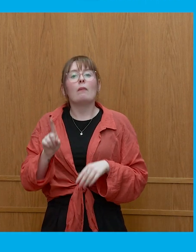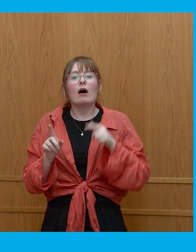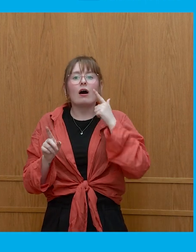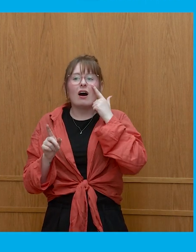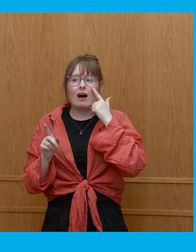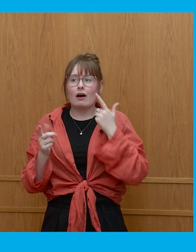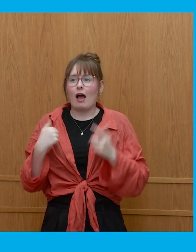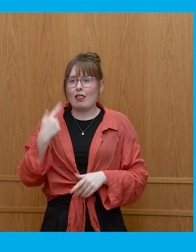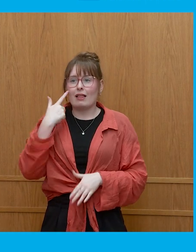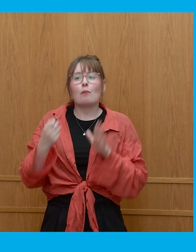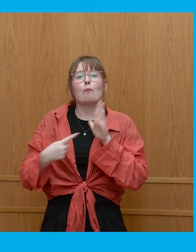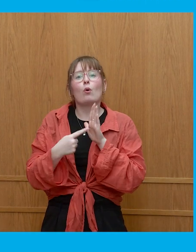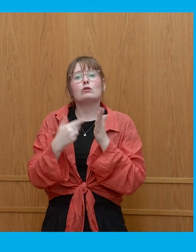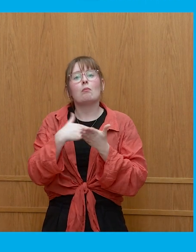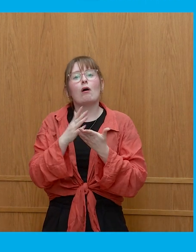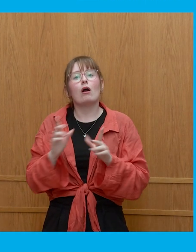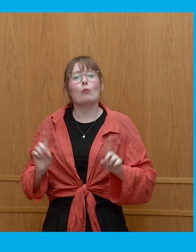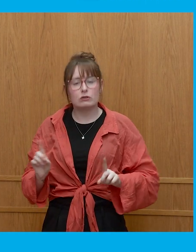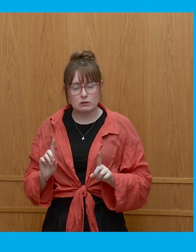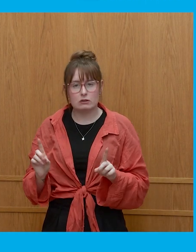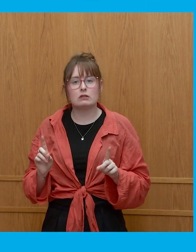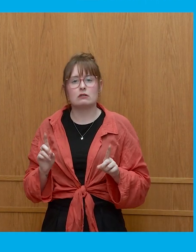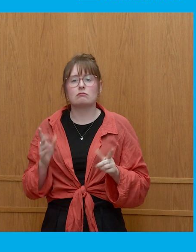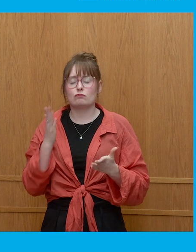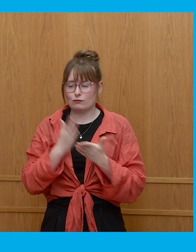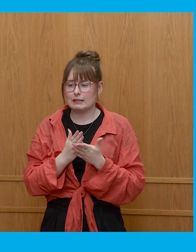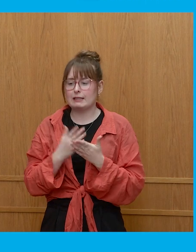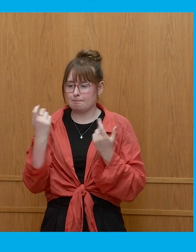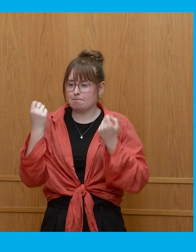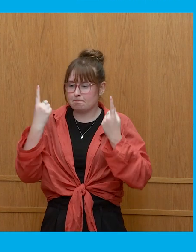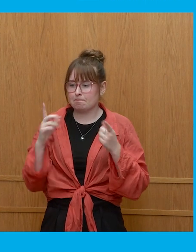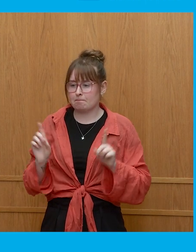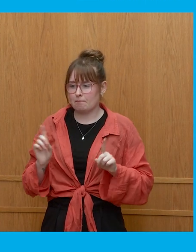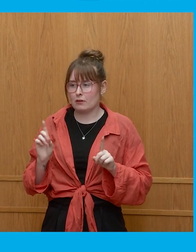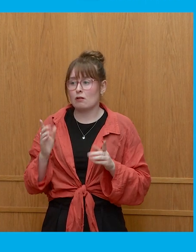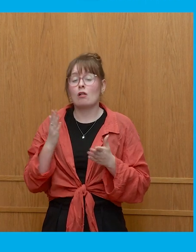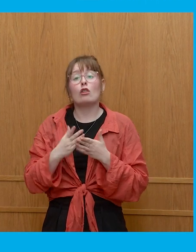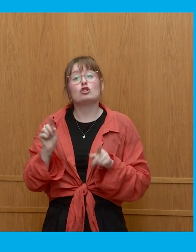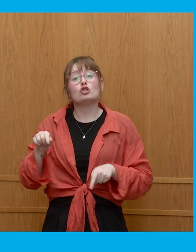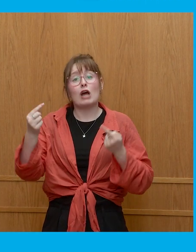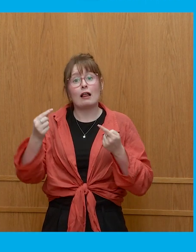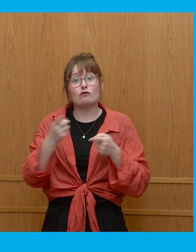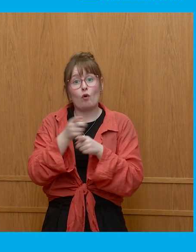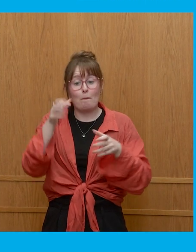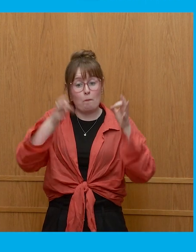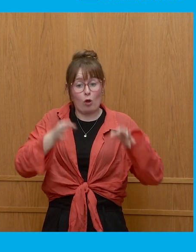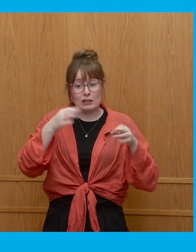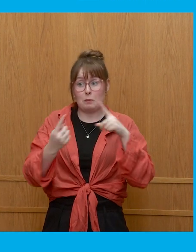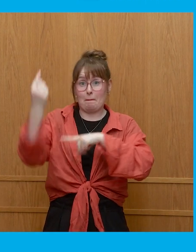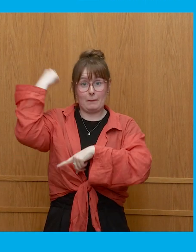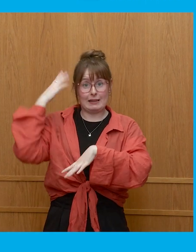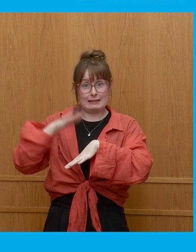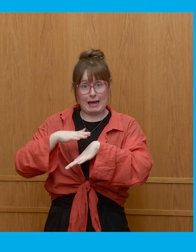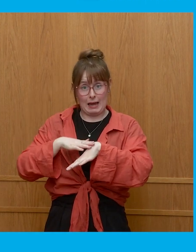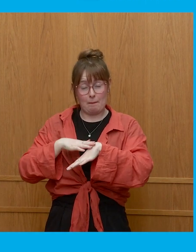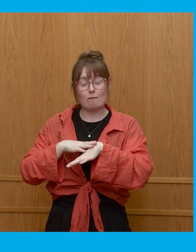but I think the important thing there is quite understandably what was challenging for politicians at the time was that the Parliament of